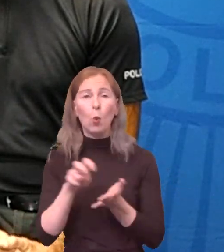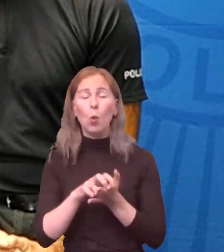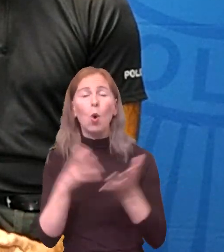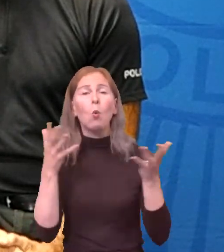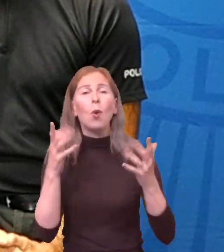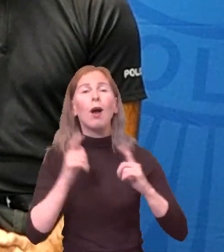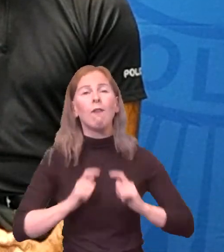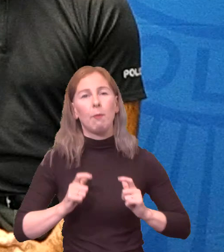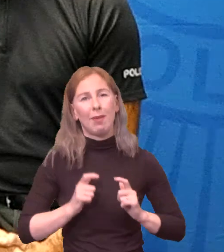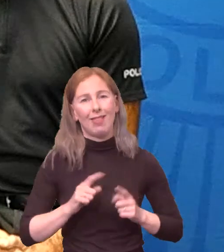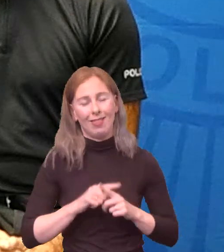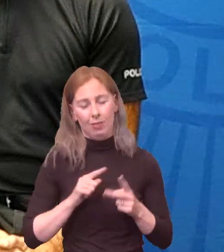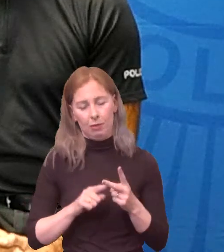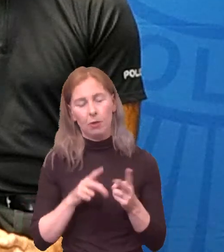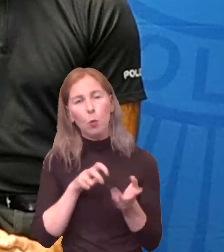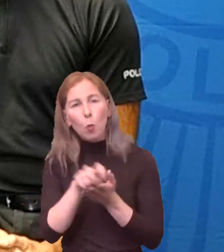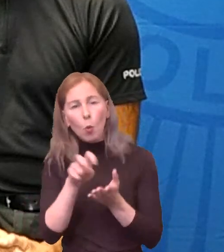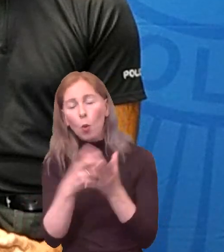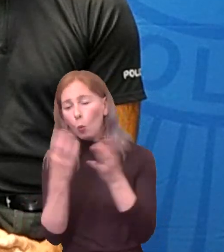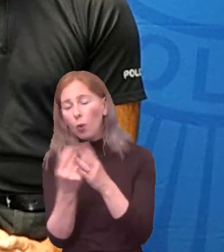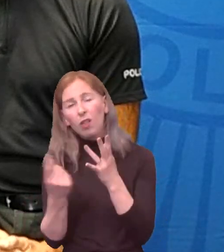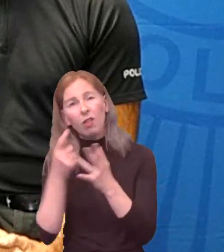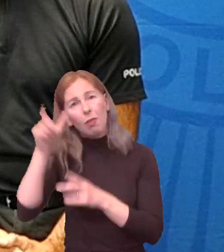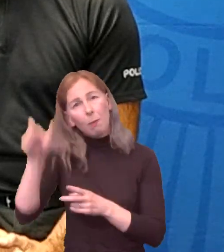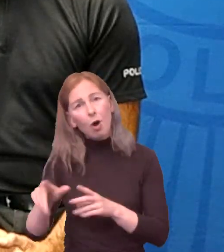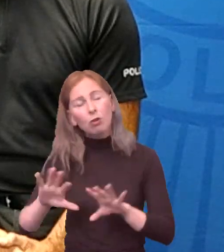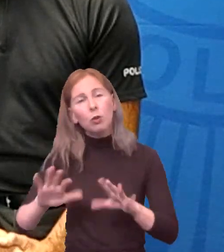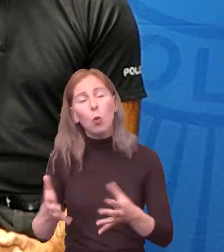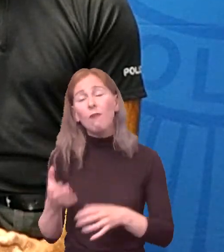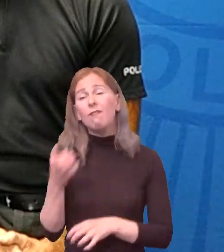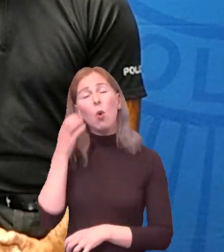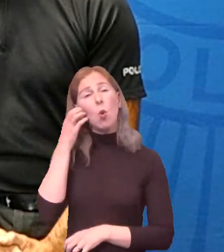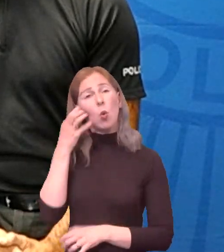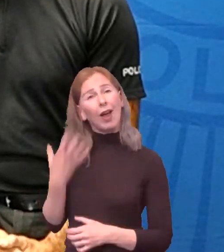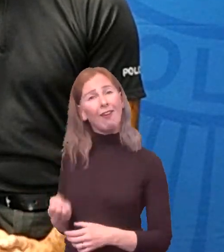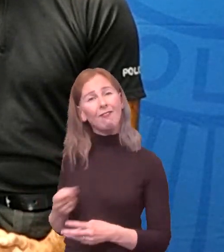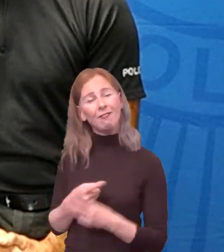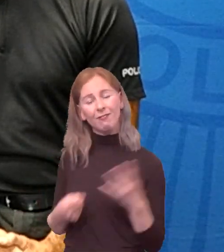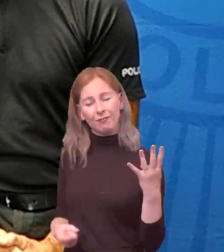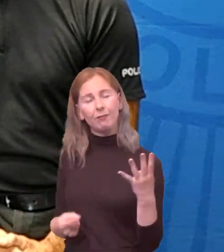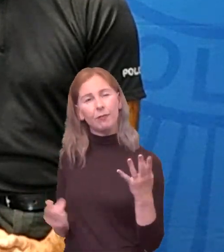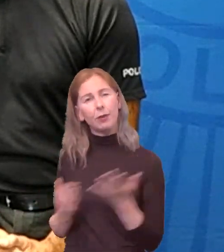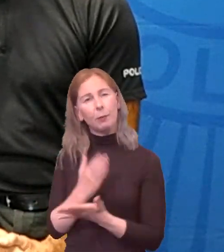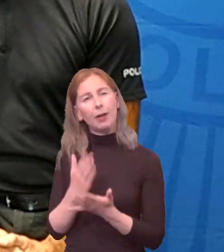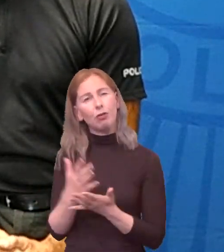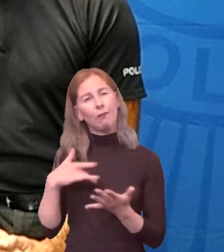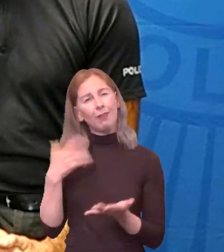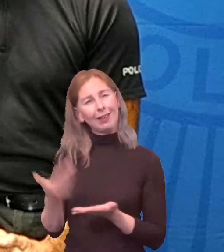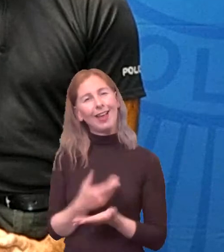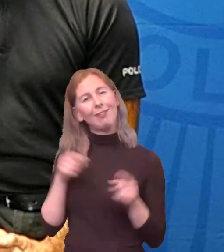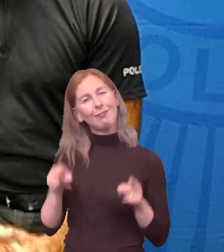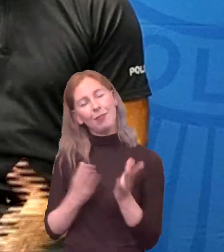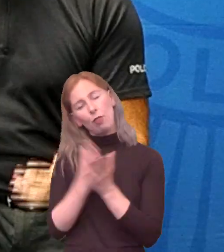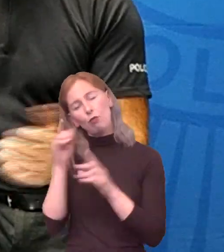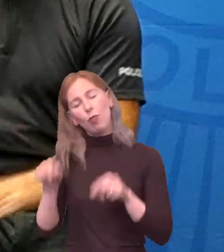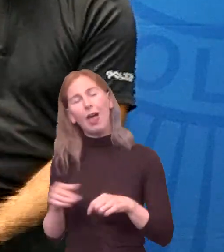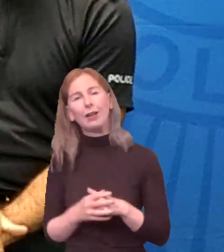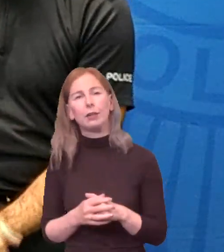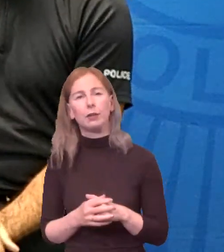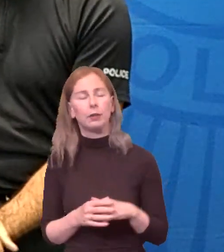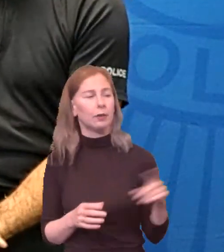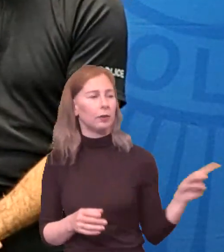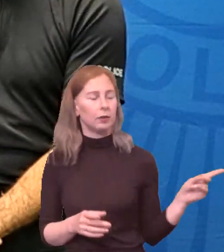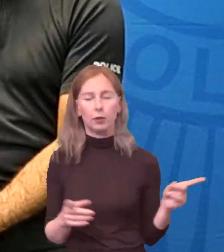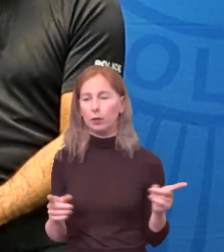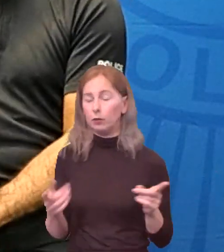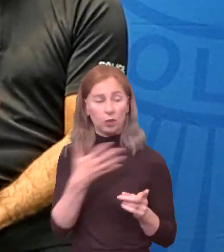comfortable. Go with someone else. Make sure you take your phone with you, things like that. Is there anything else you'd like to add? Obviously echo everything